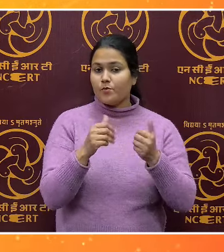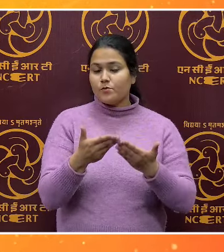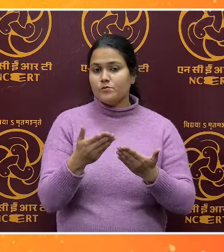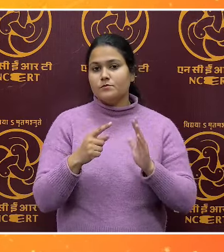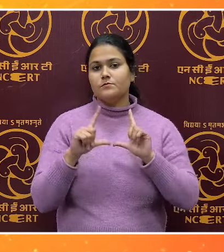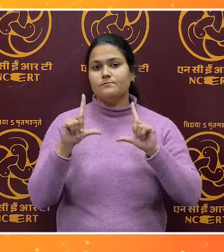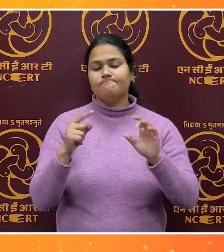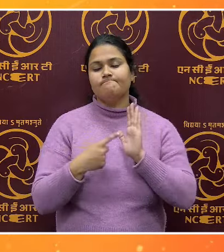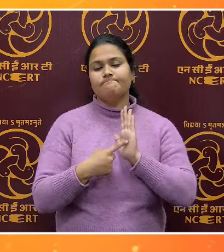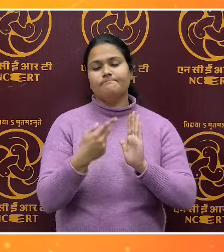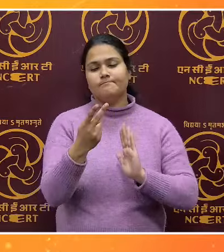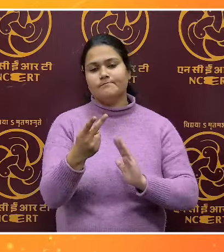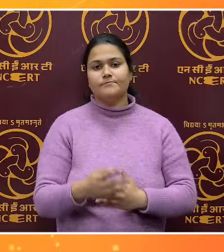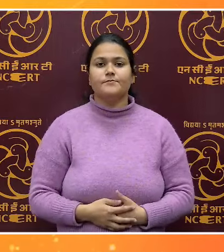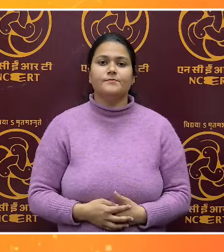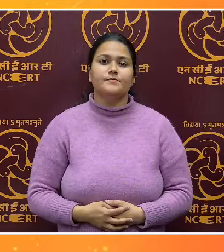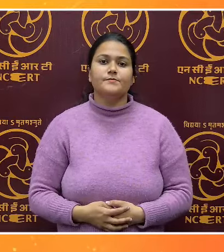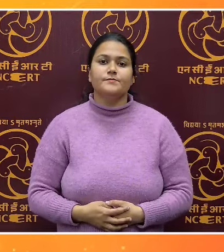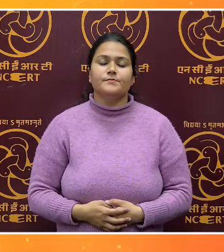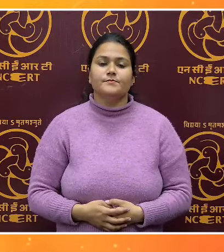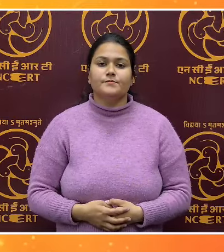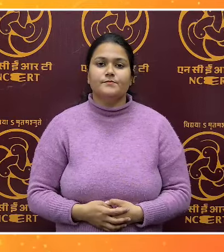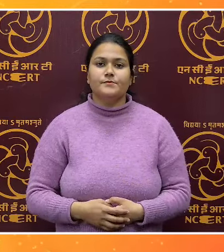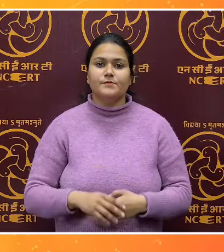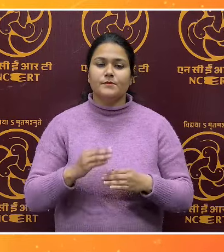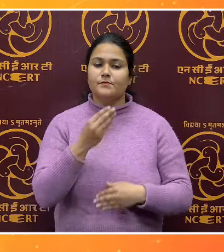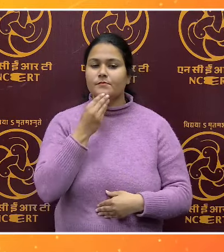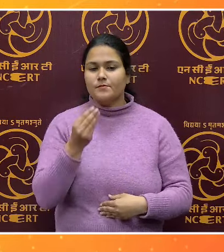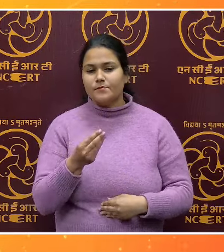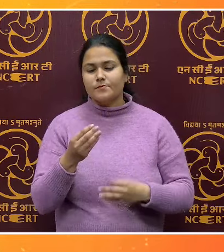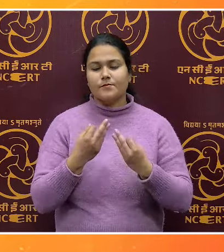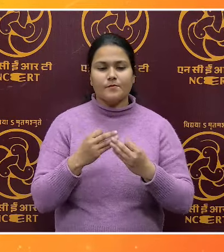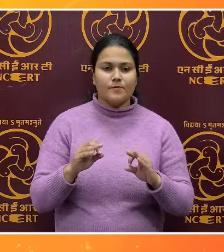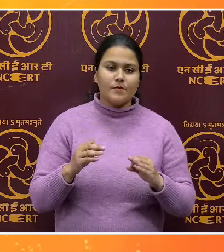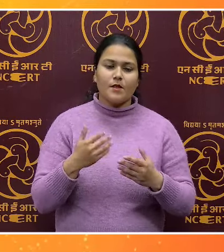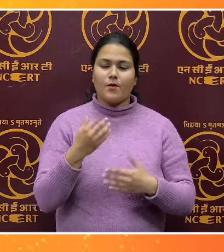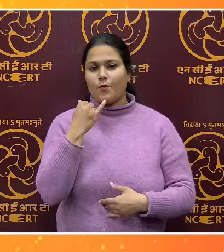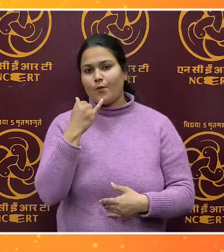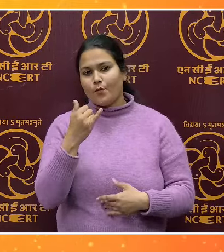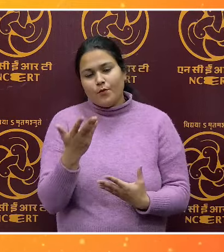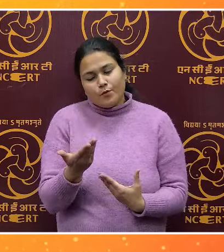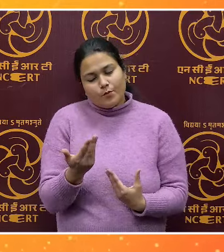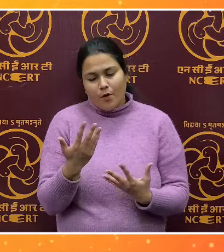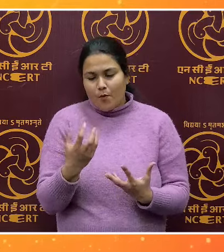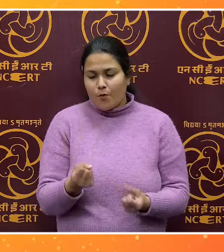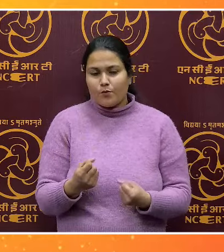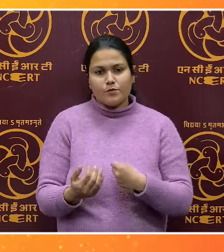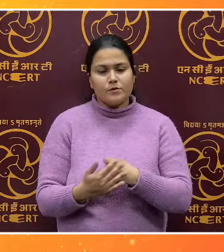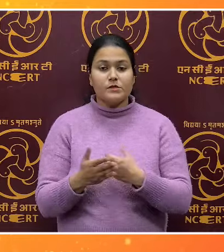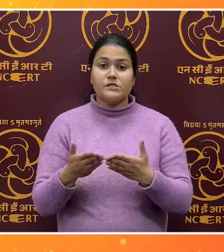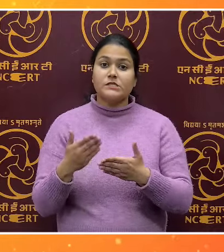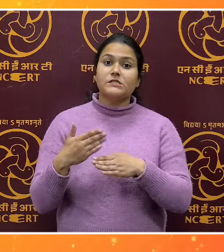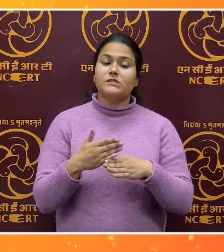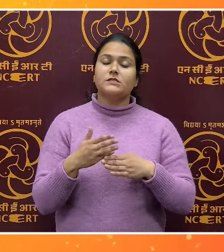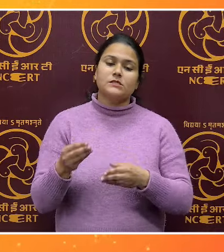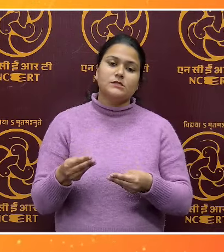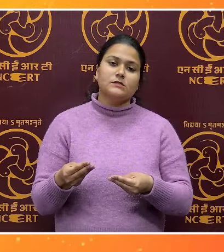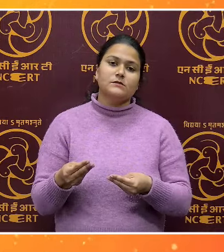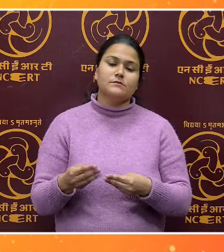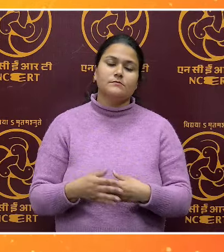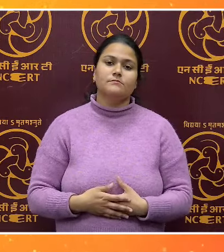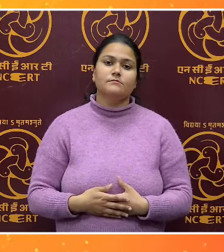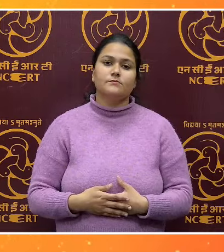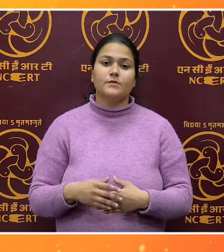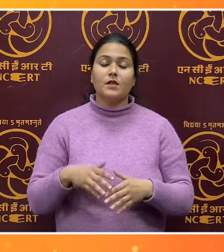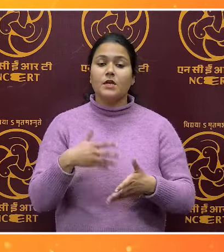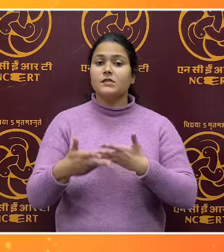on your screens. So, please feel free to give us a call. And apart from this, let me please introduce you to our